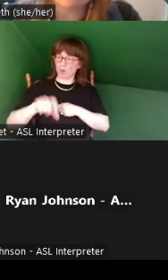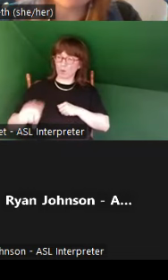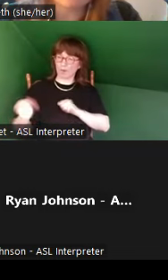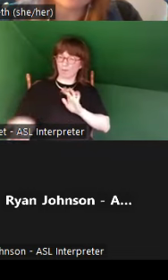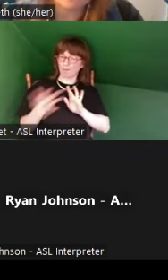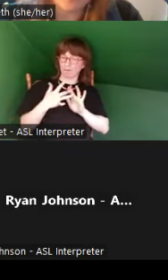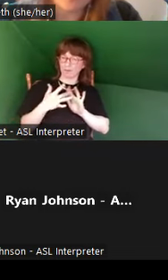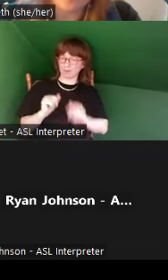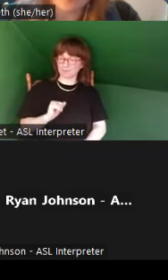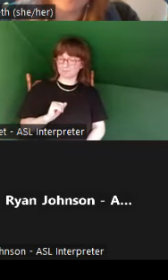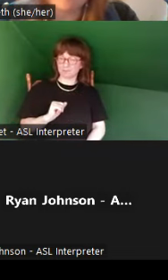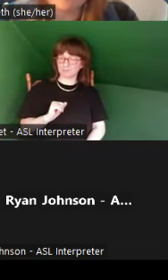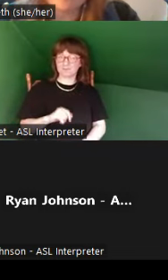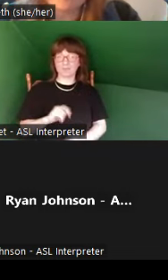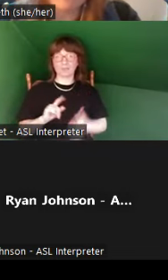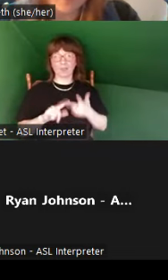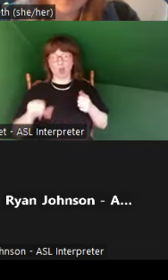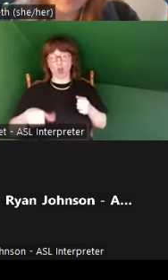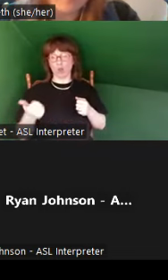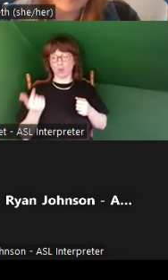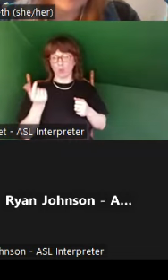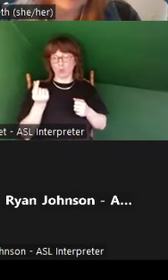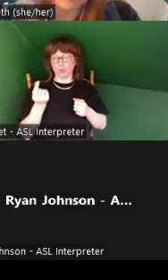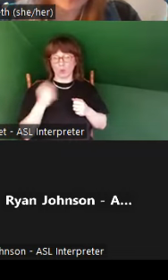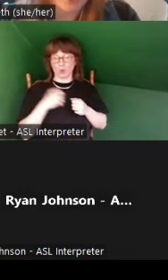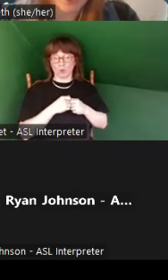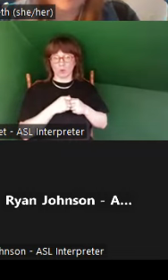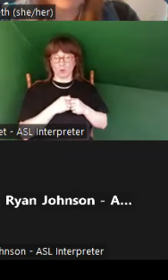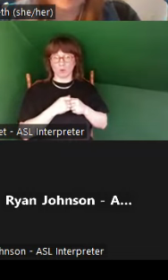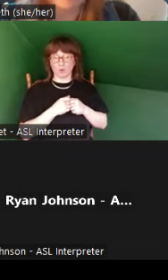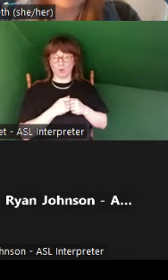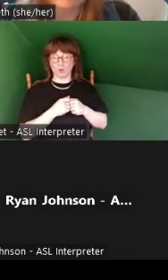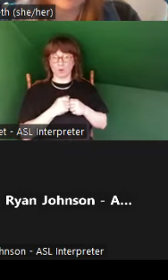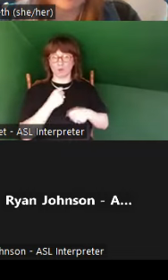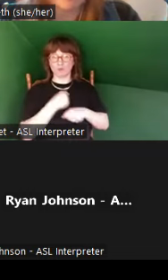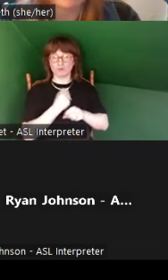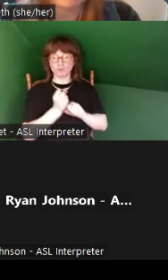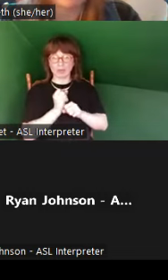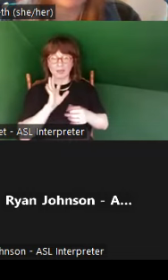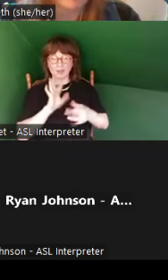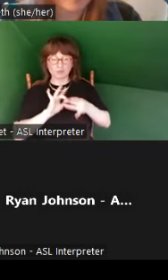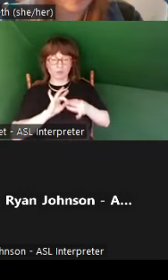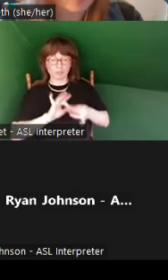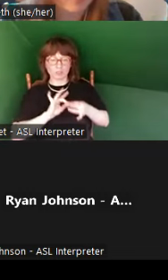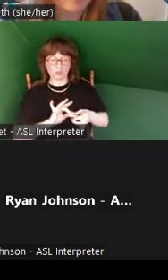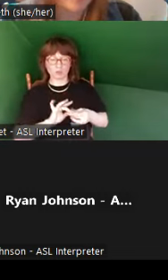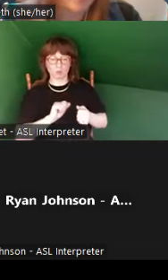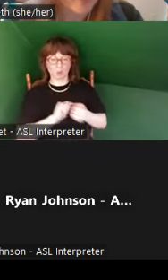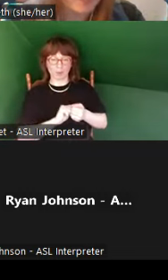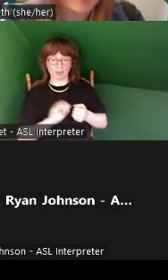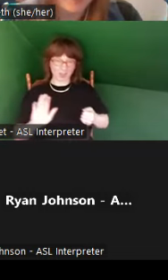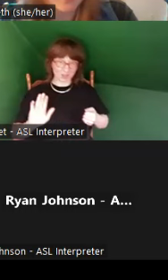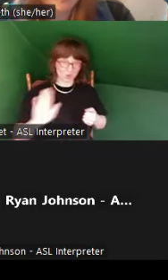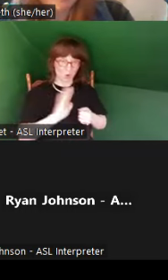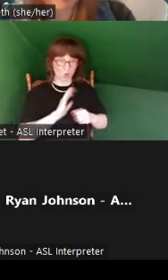Other things you can do are create relationships with both your defense attorneys in